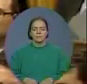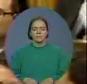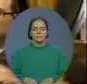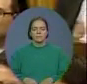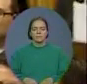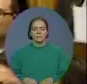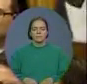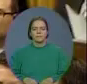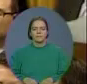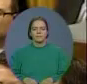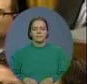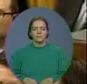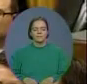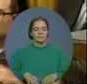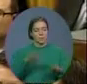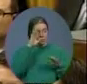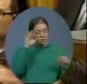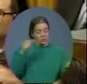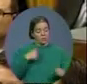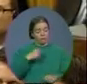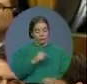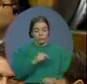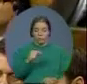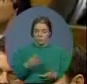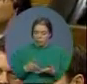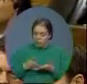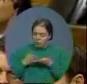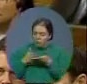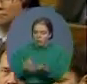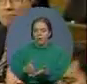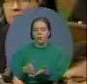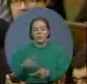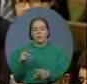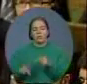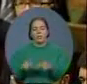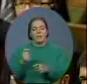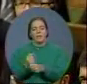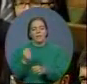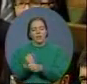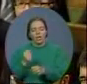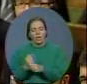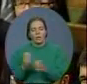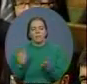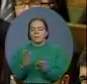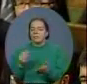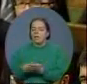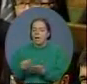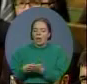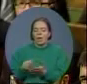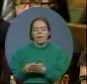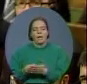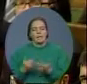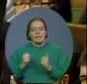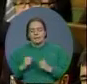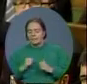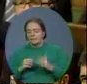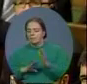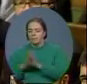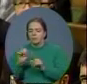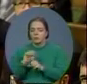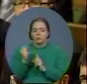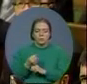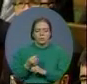standing up for the working people, the people that are trying to make a better life for themselves. Who is it that the Liberal Party listens to? Who has a voice there? Who gets to